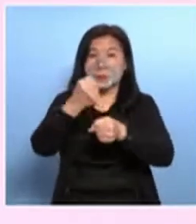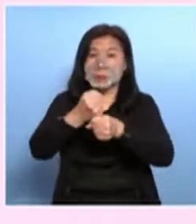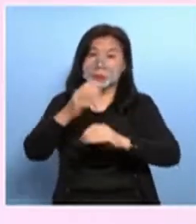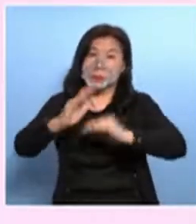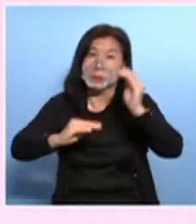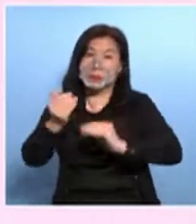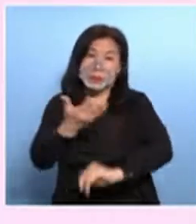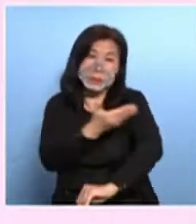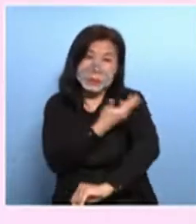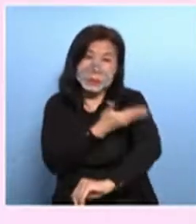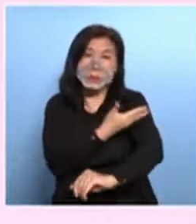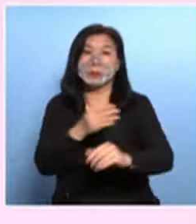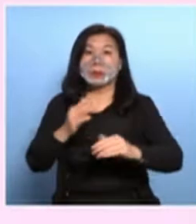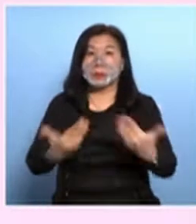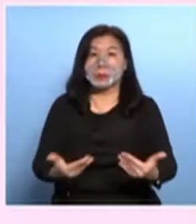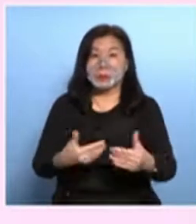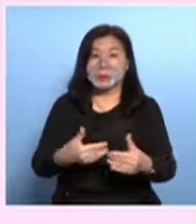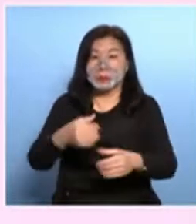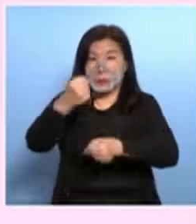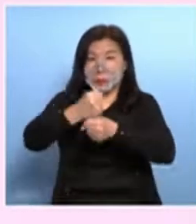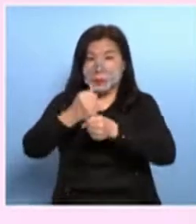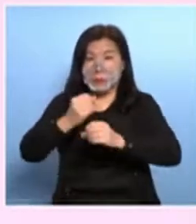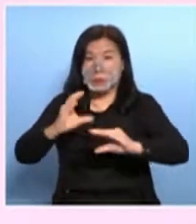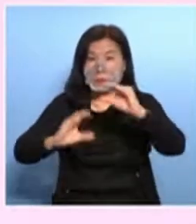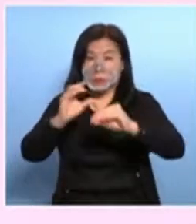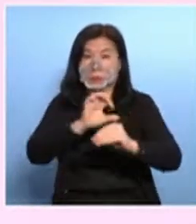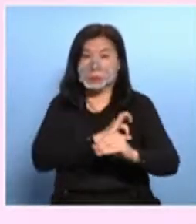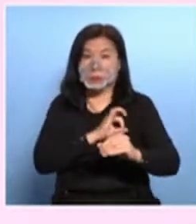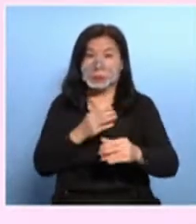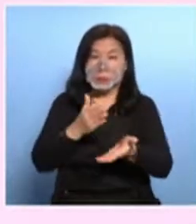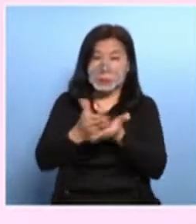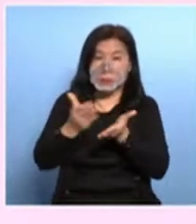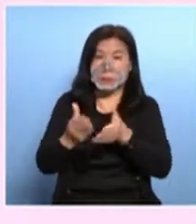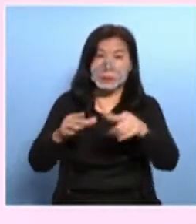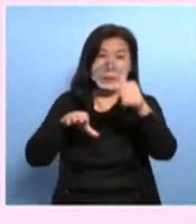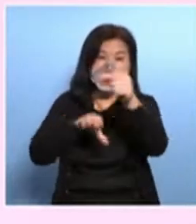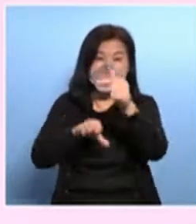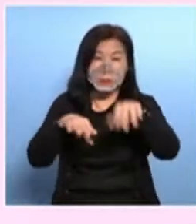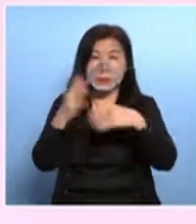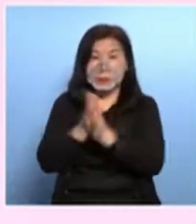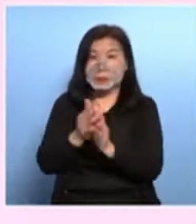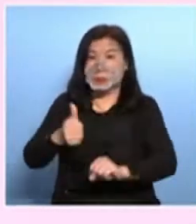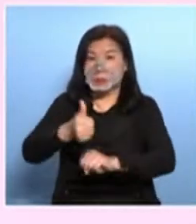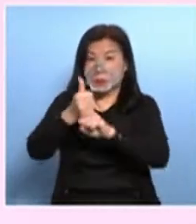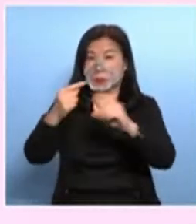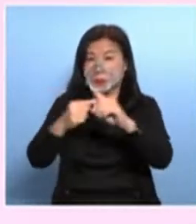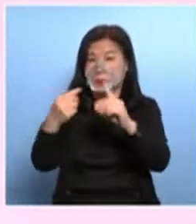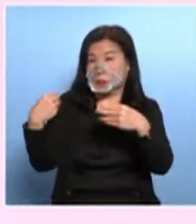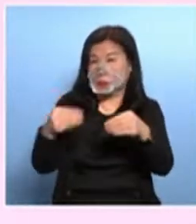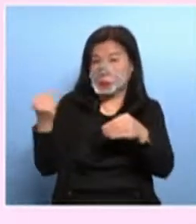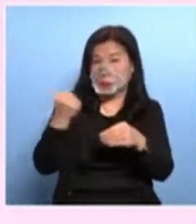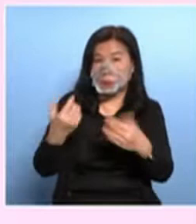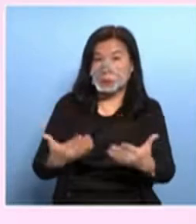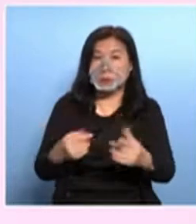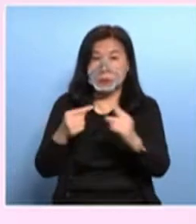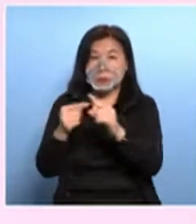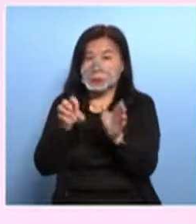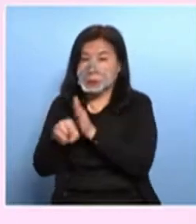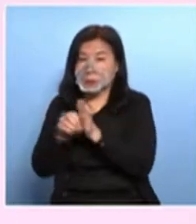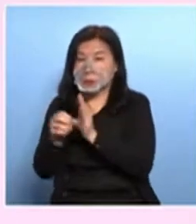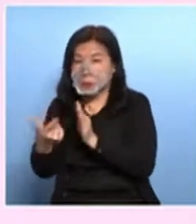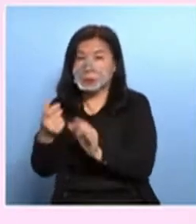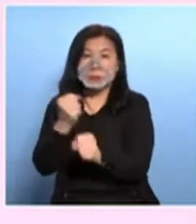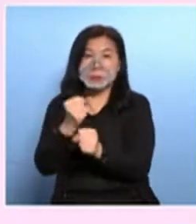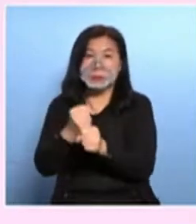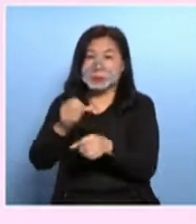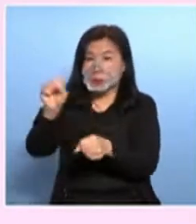opera practitioners. Construction industry. In order to train more new blood and upskill in-service workers, I propose to allocate $1 billion to the